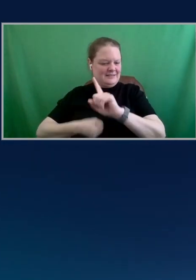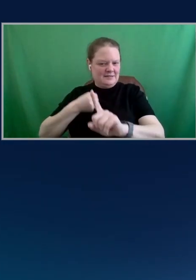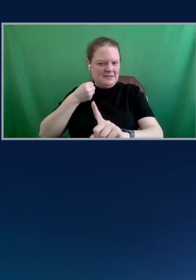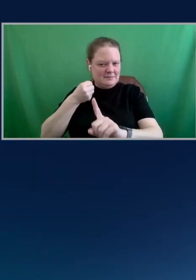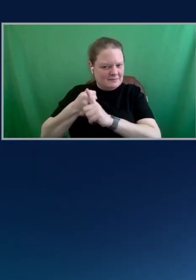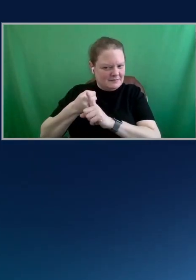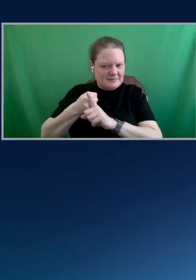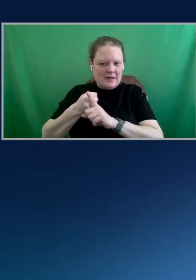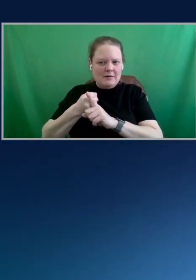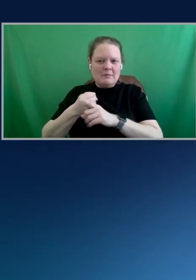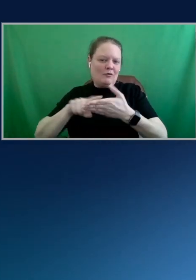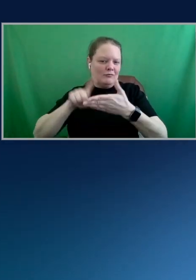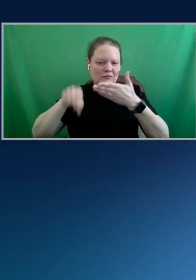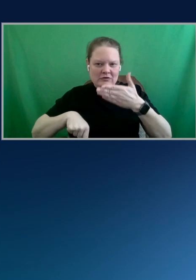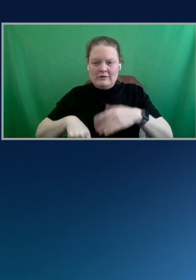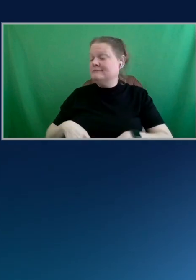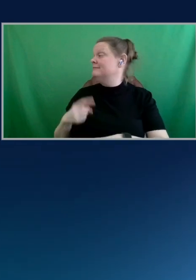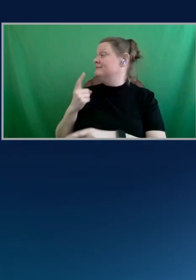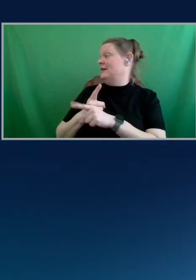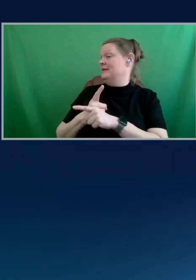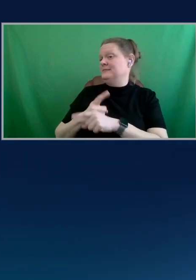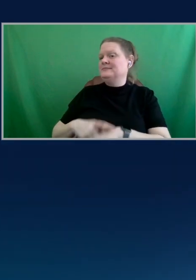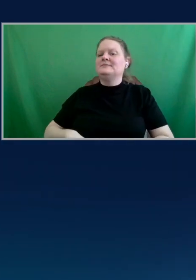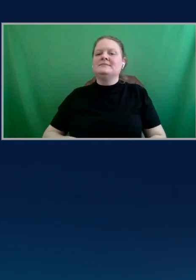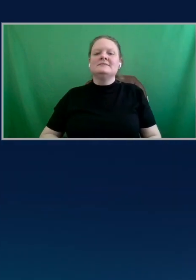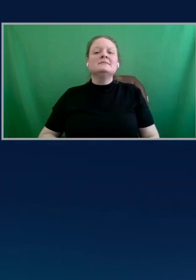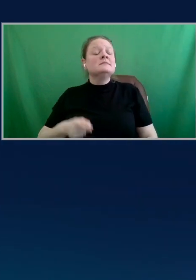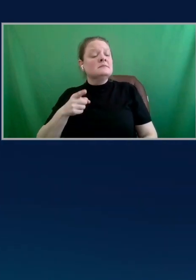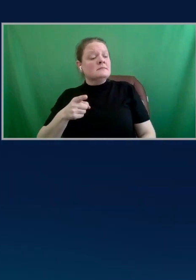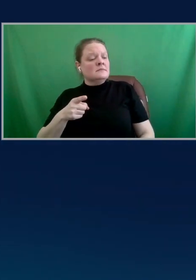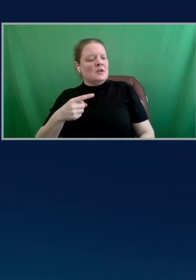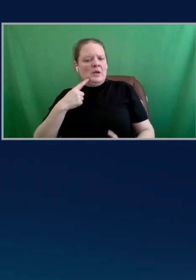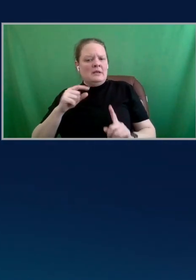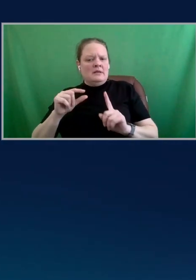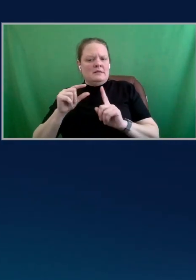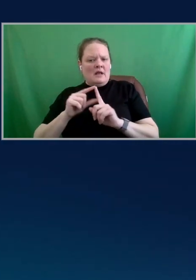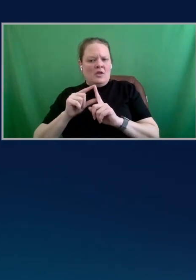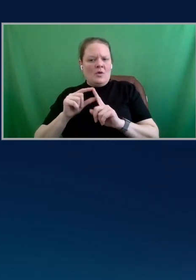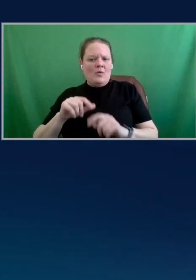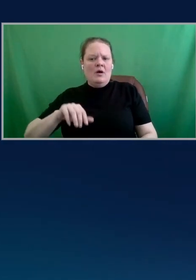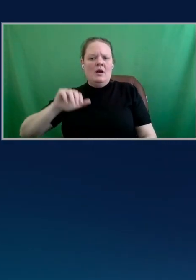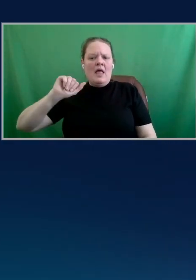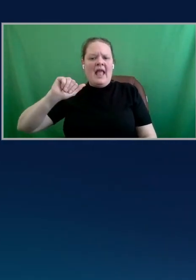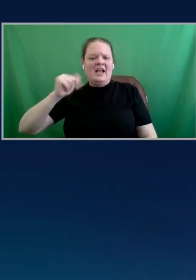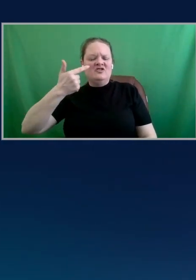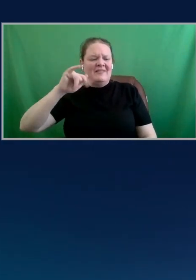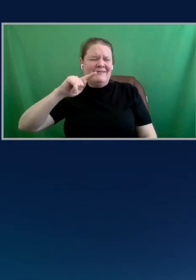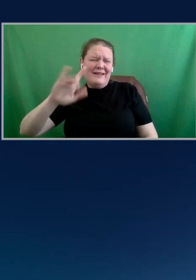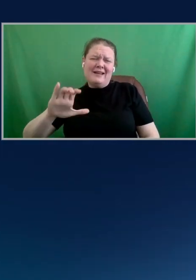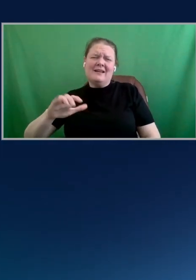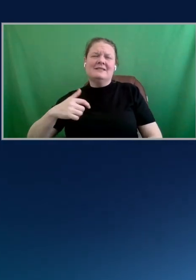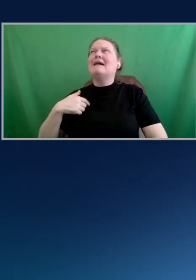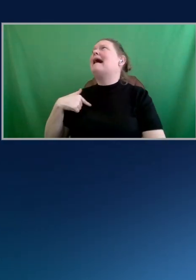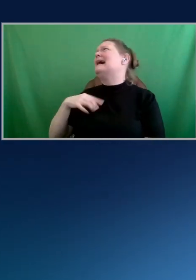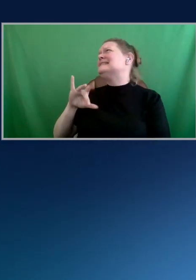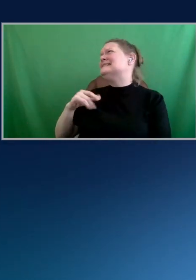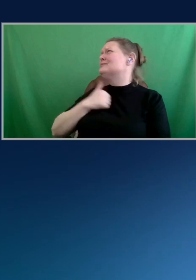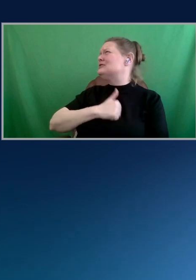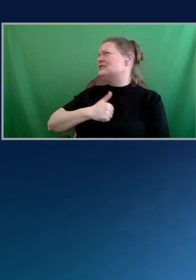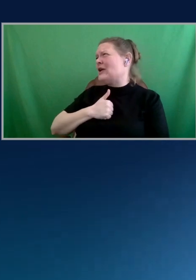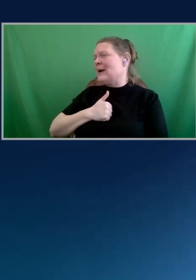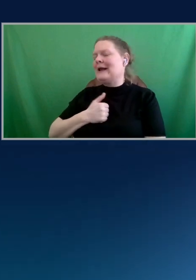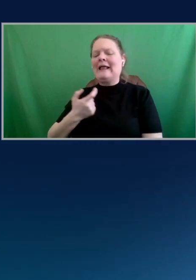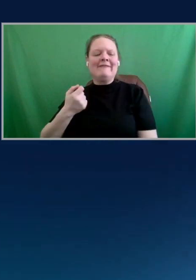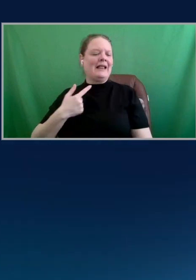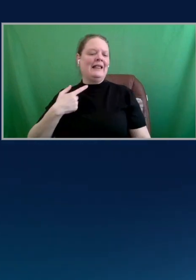outcome. Yeah. You invoked the word agentic. I did. A minute ago. Sorry. That feels a little buzzwordy,